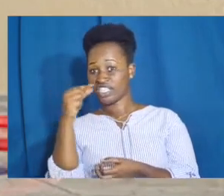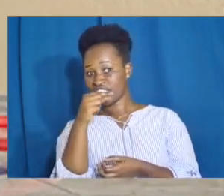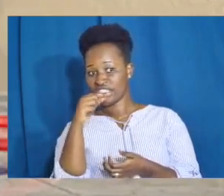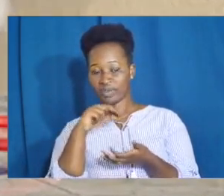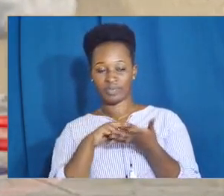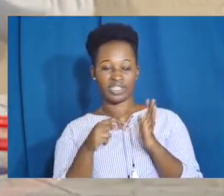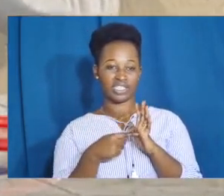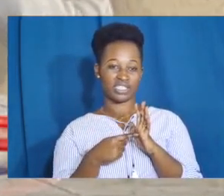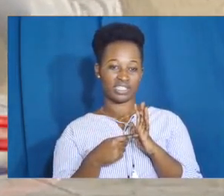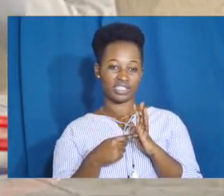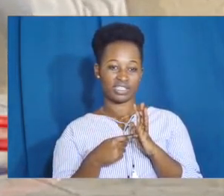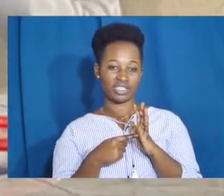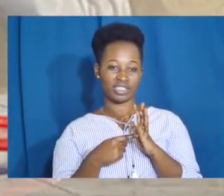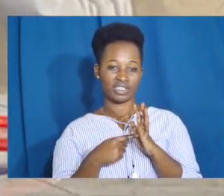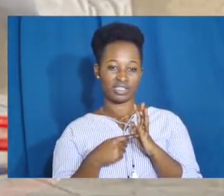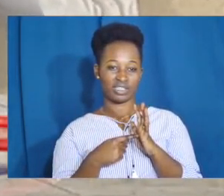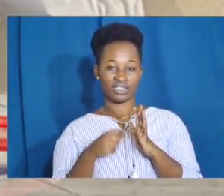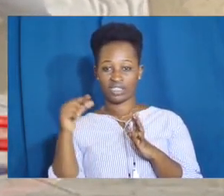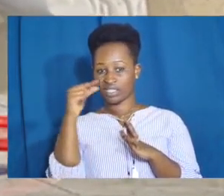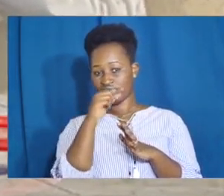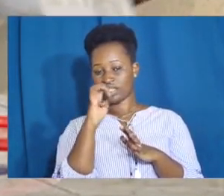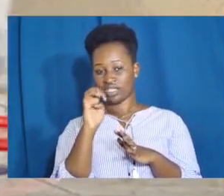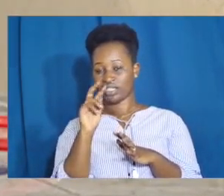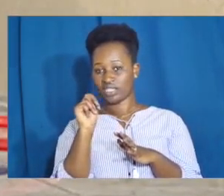G stands for genus.